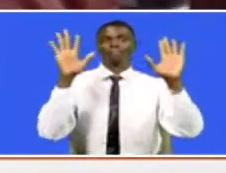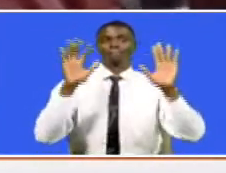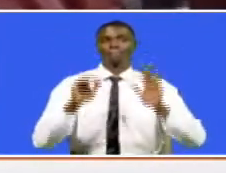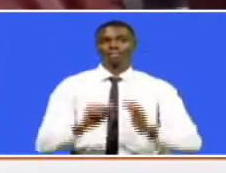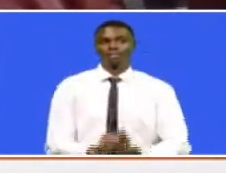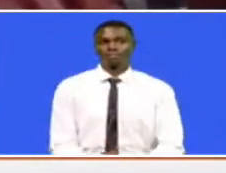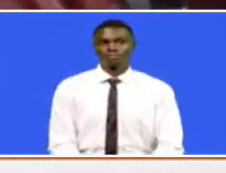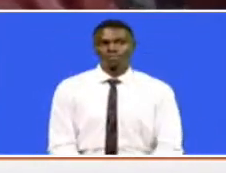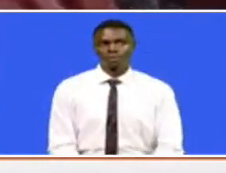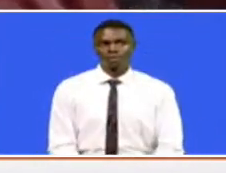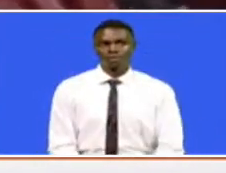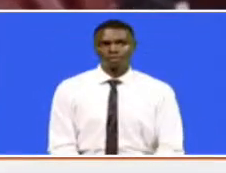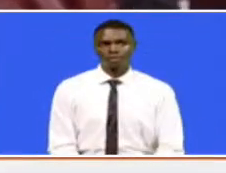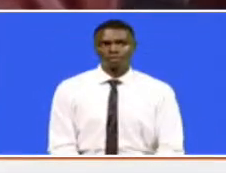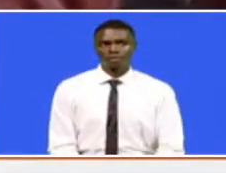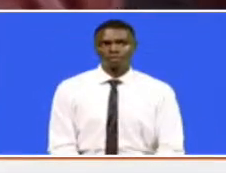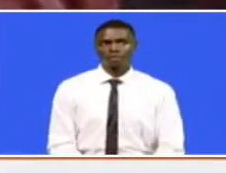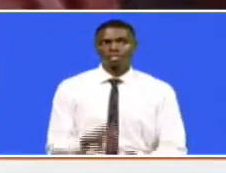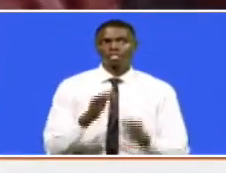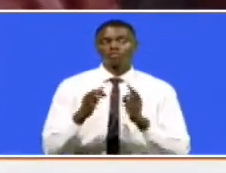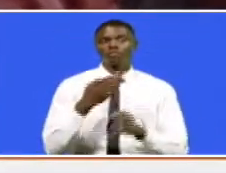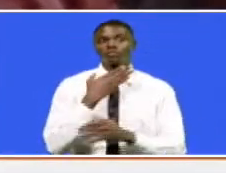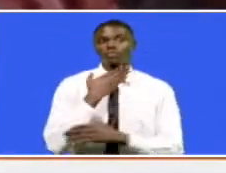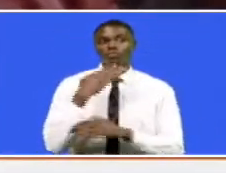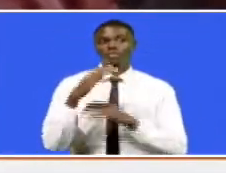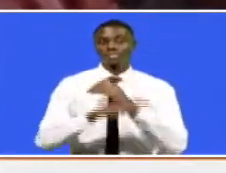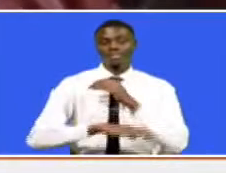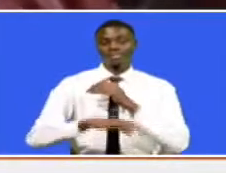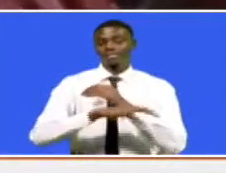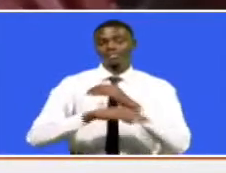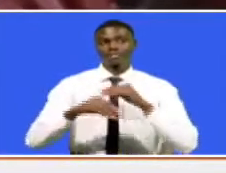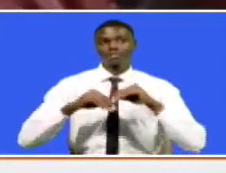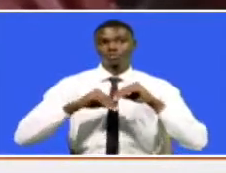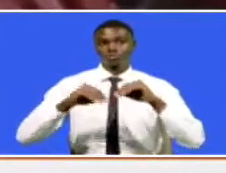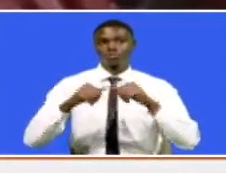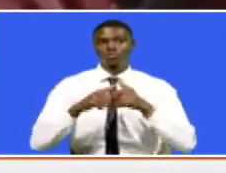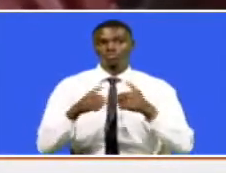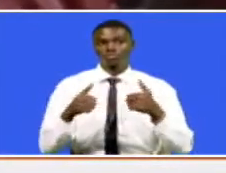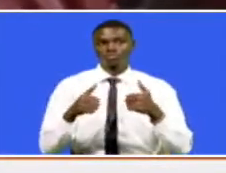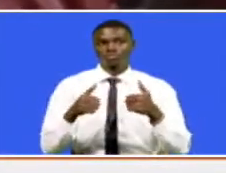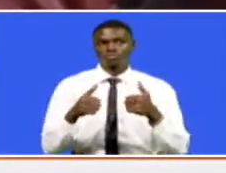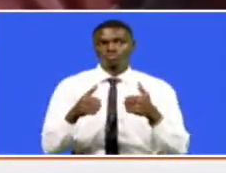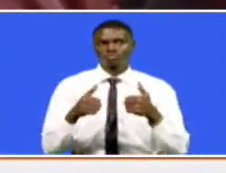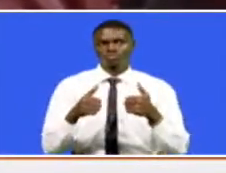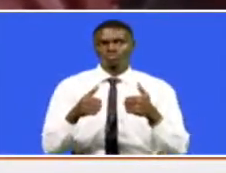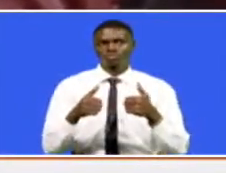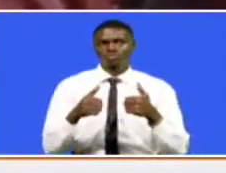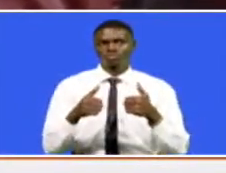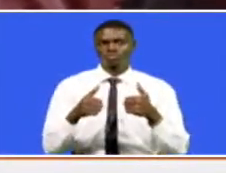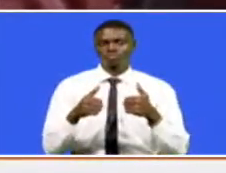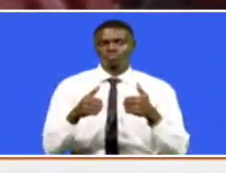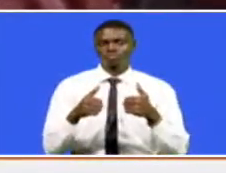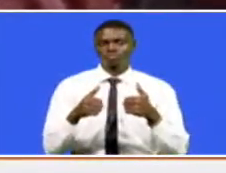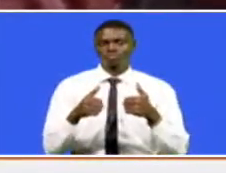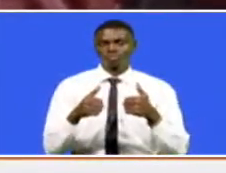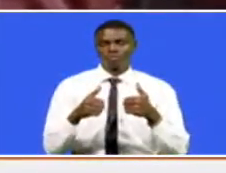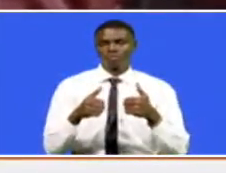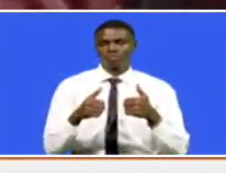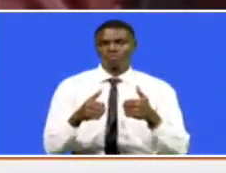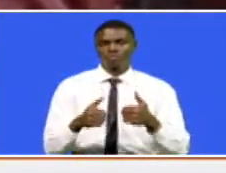If you want these class 7 people to be in primary schools, what are you doing to address the issue of